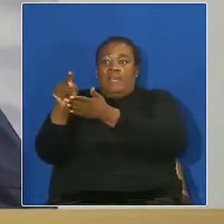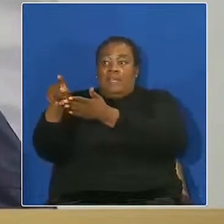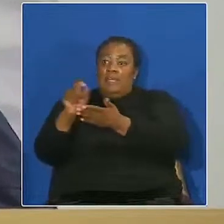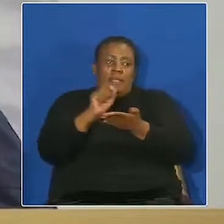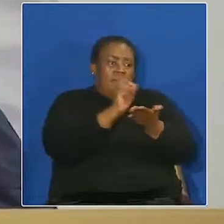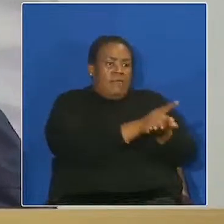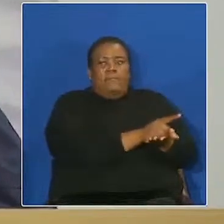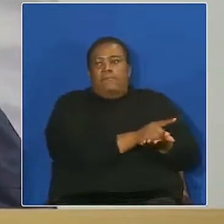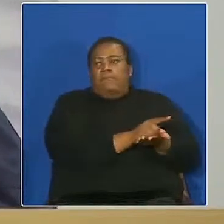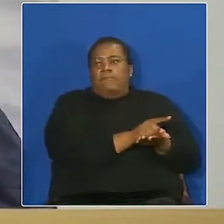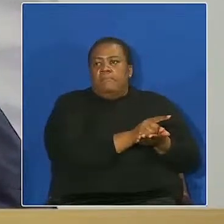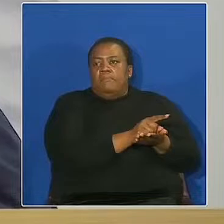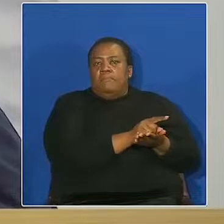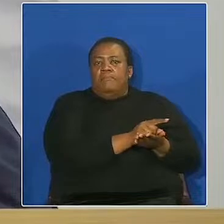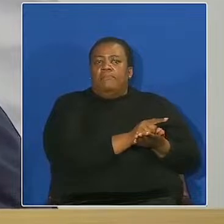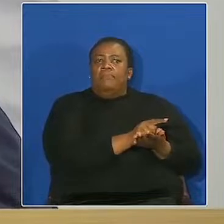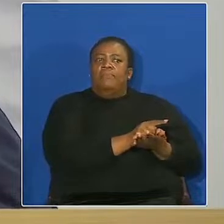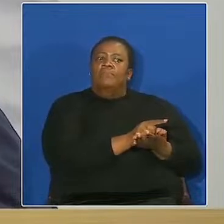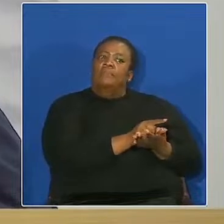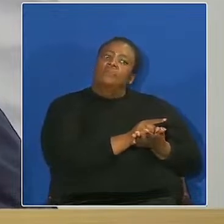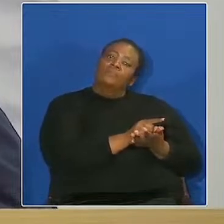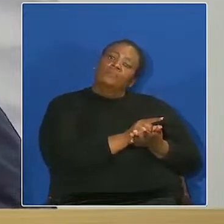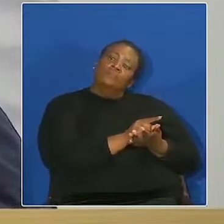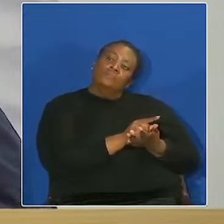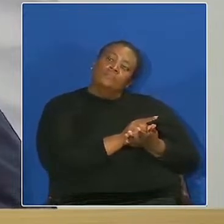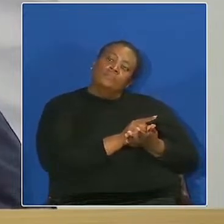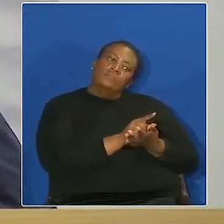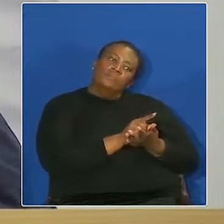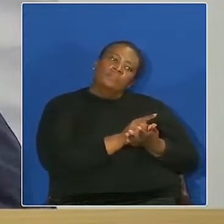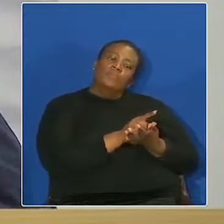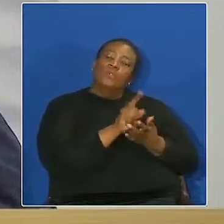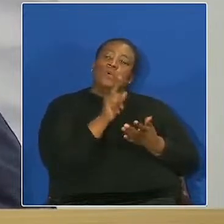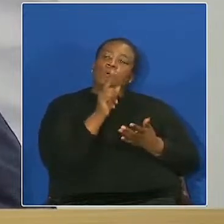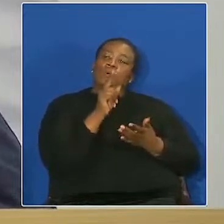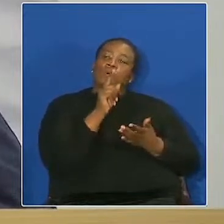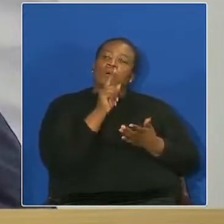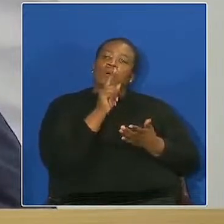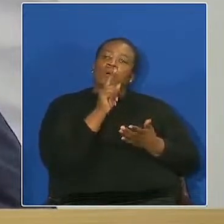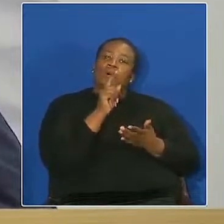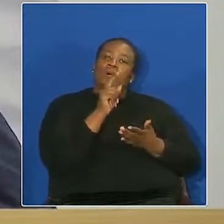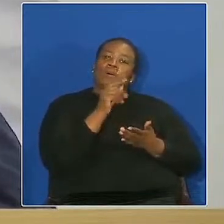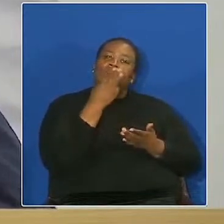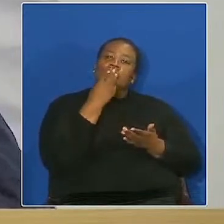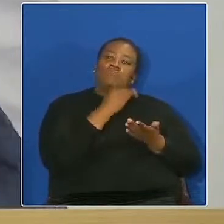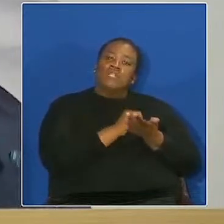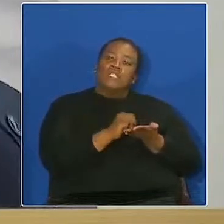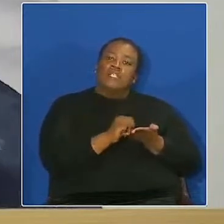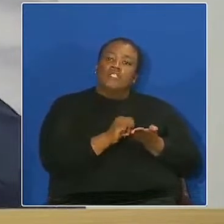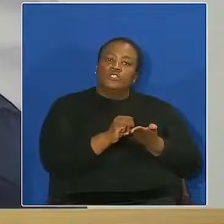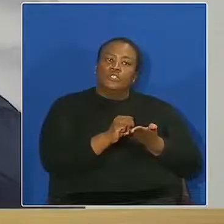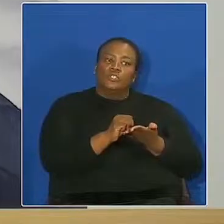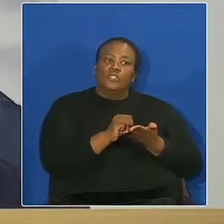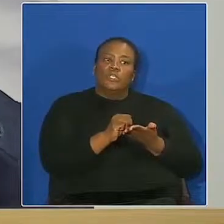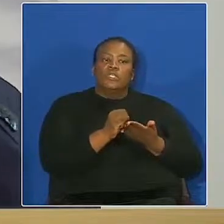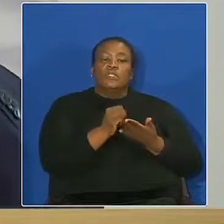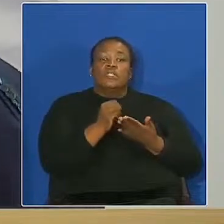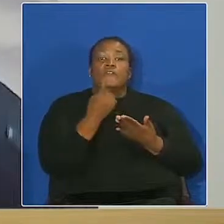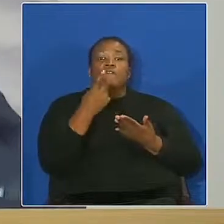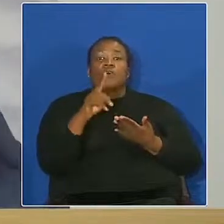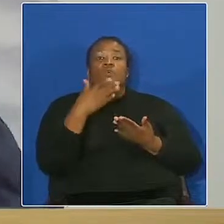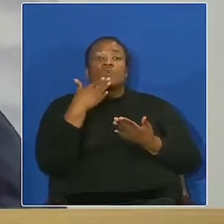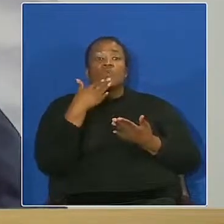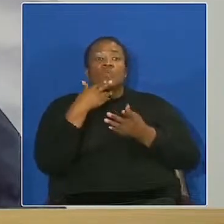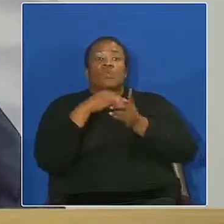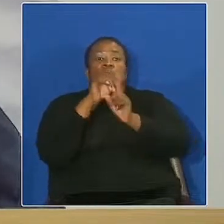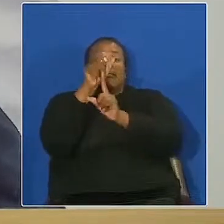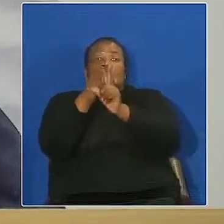it further to Mr. Mokgotsi. The message talks to someone who